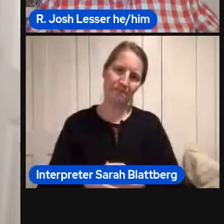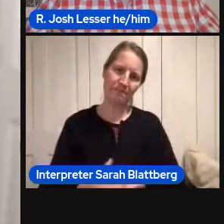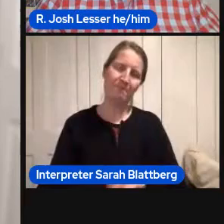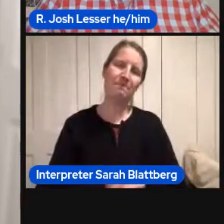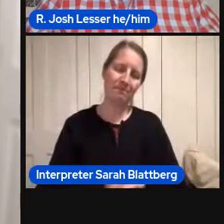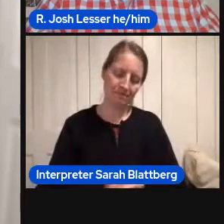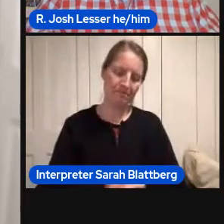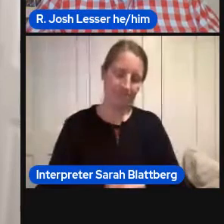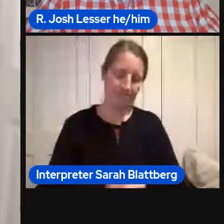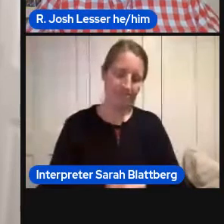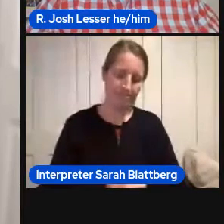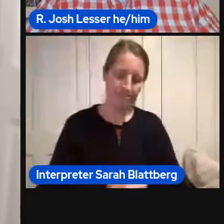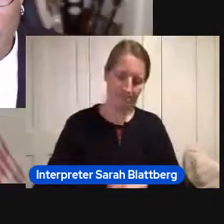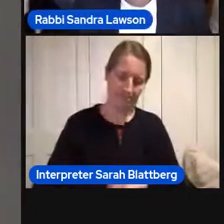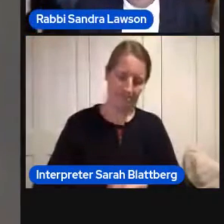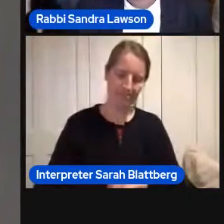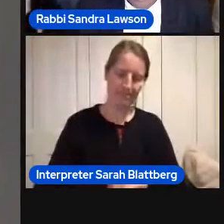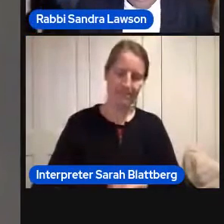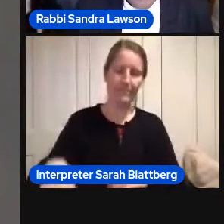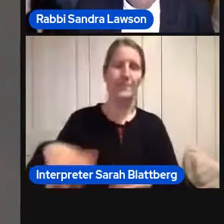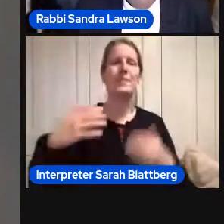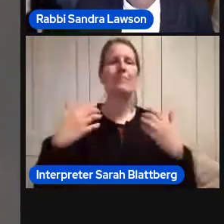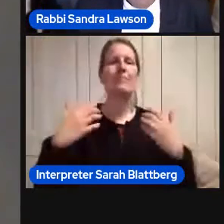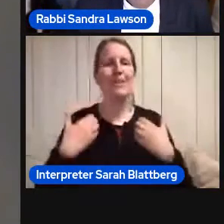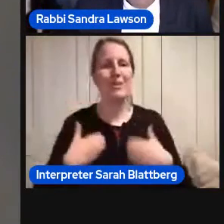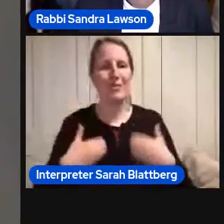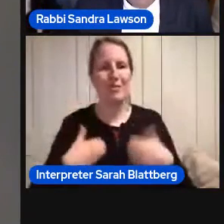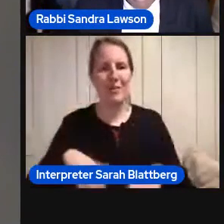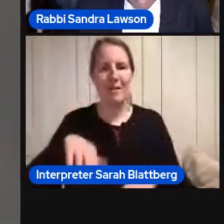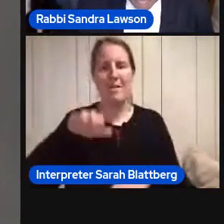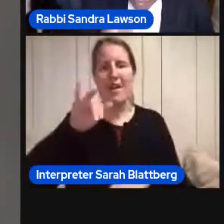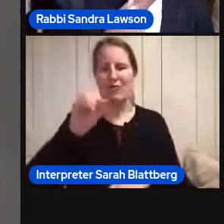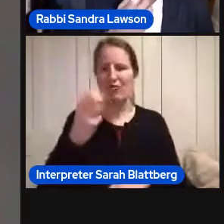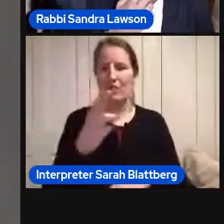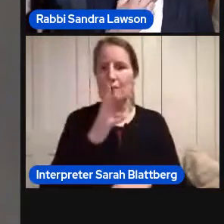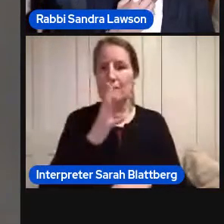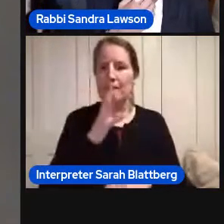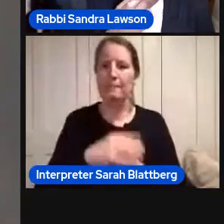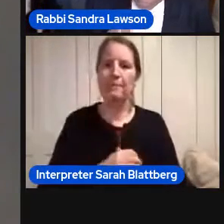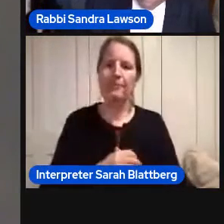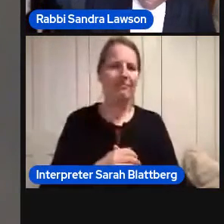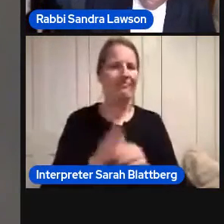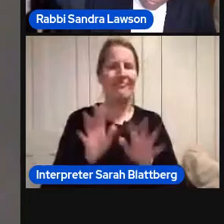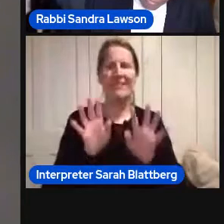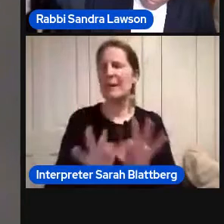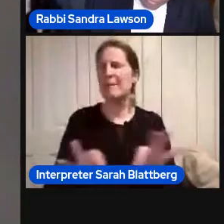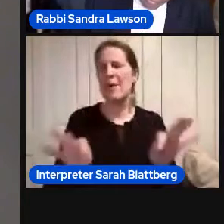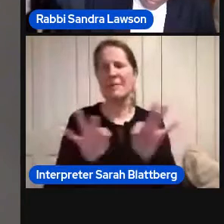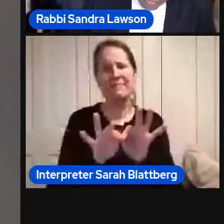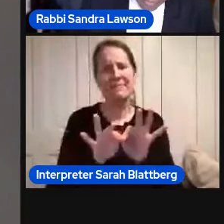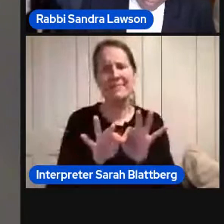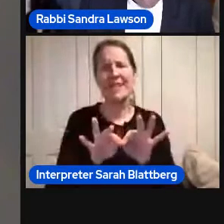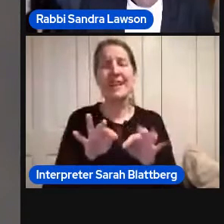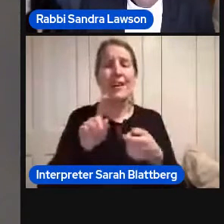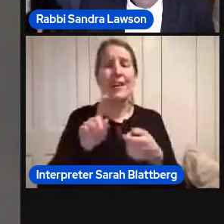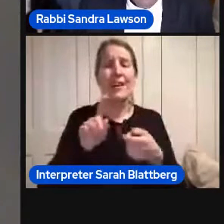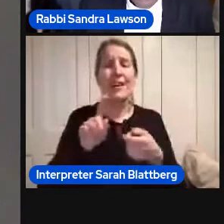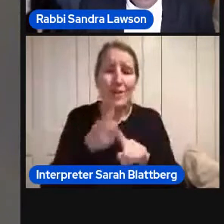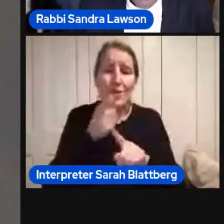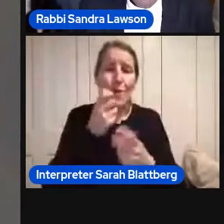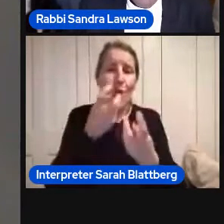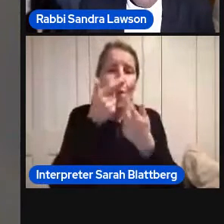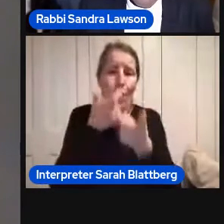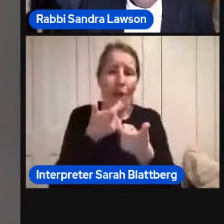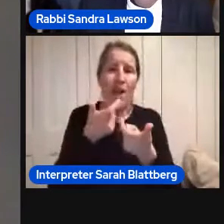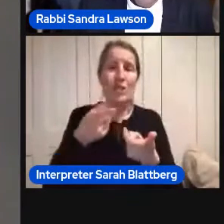Sandra, I think that's so important. And friends who are joining us tonight, we want to see your comments as well. So please feel